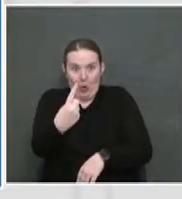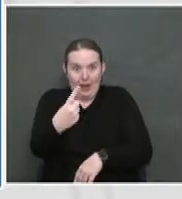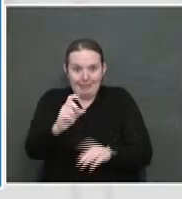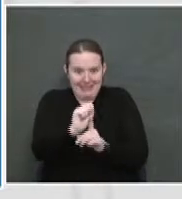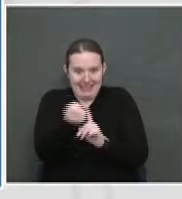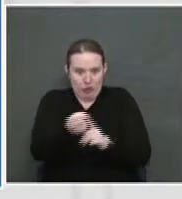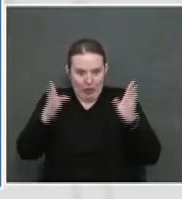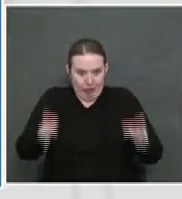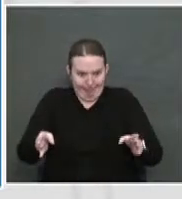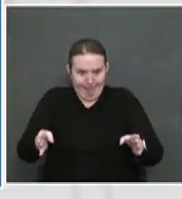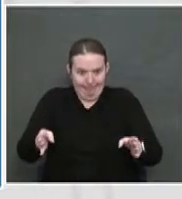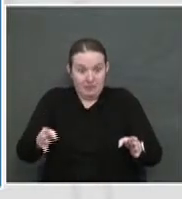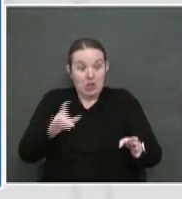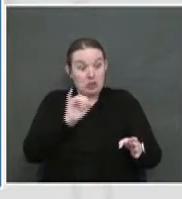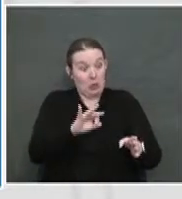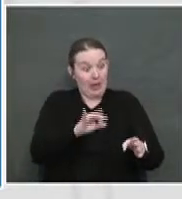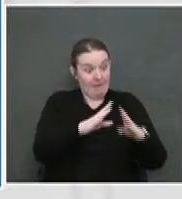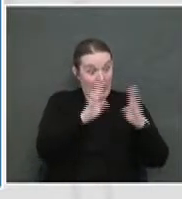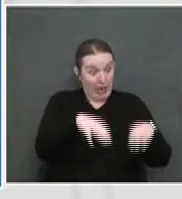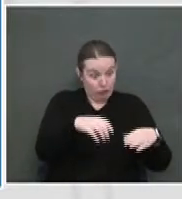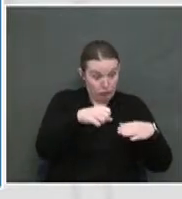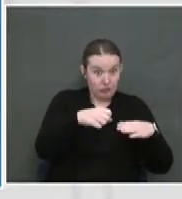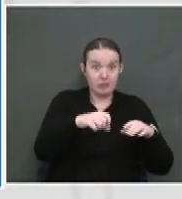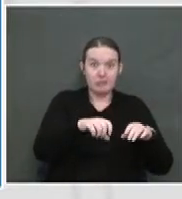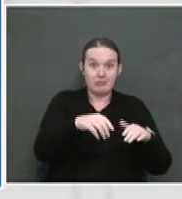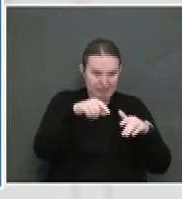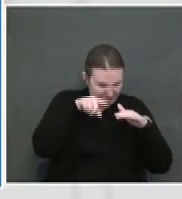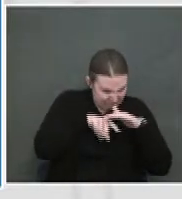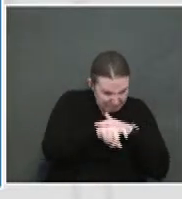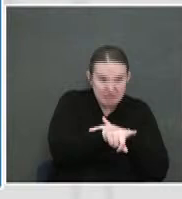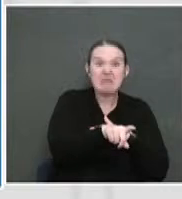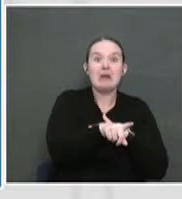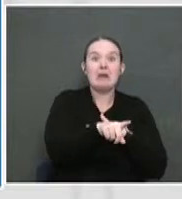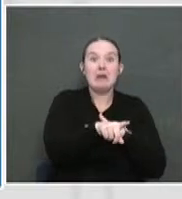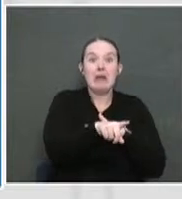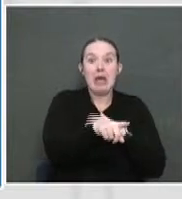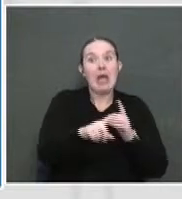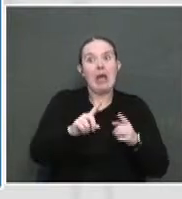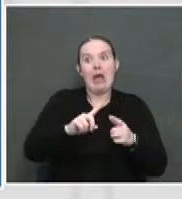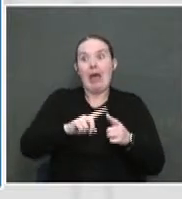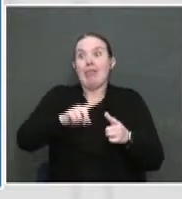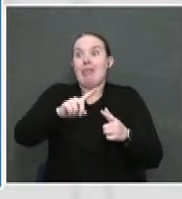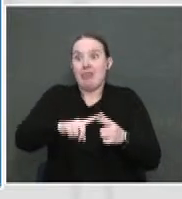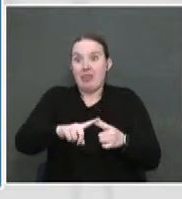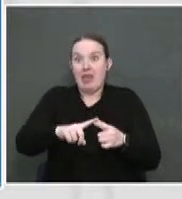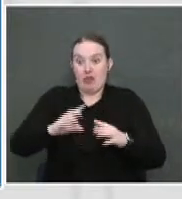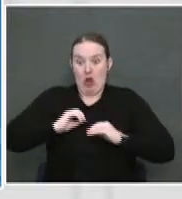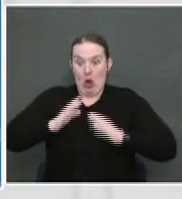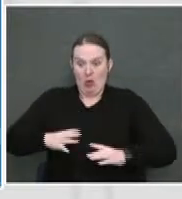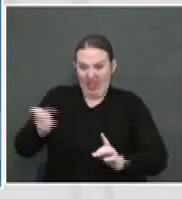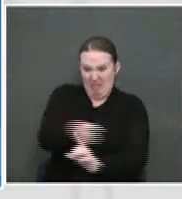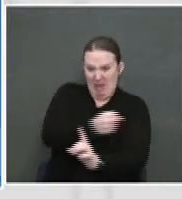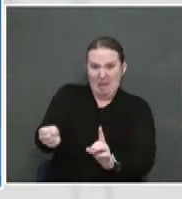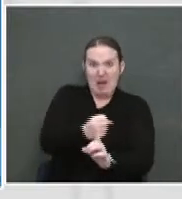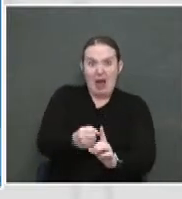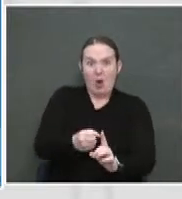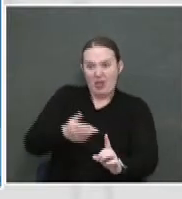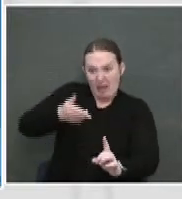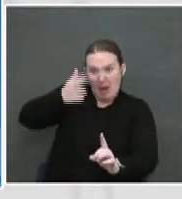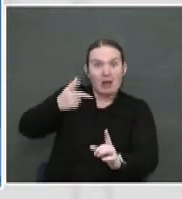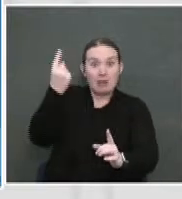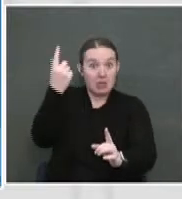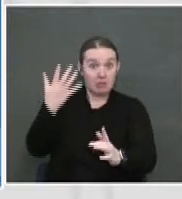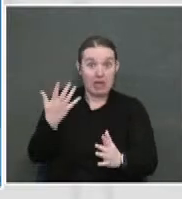event. So if someone breaks in a house, they assault the owner of the house, they fire a gun at somebody, do